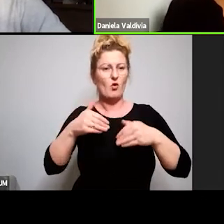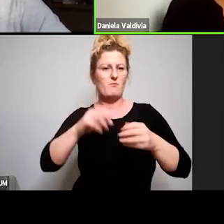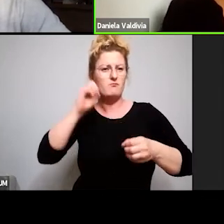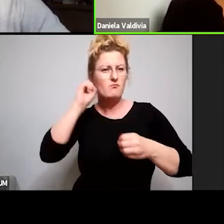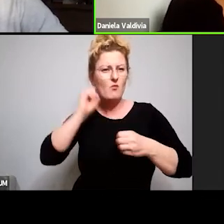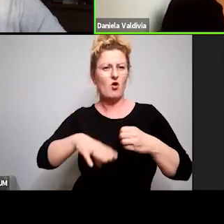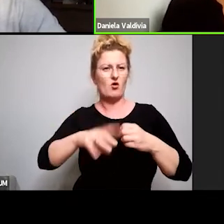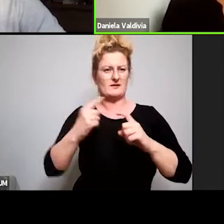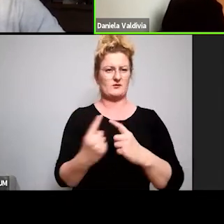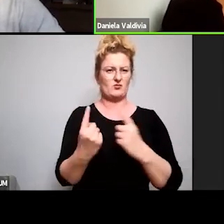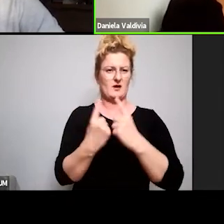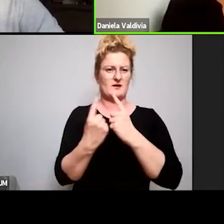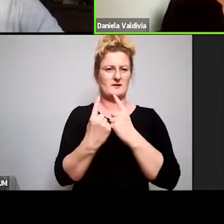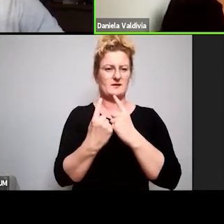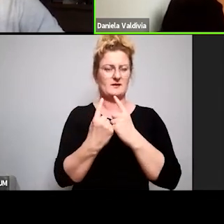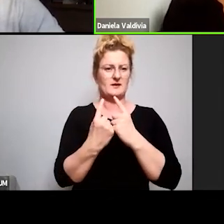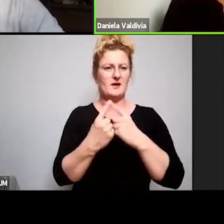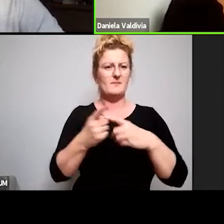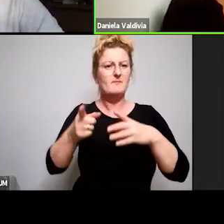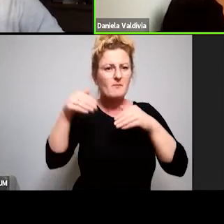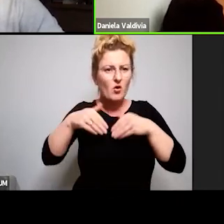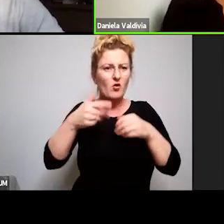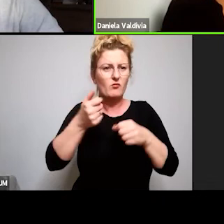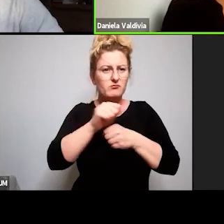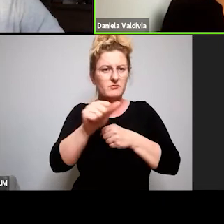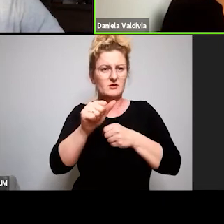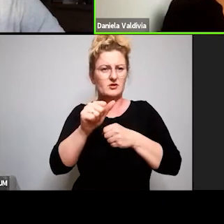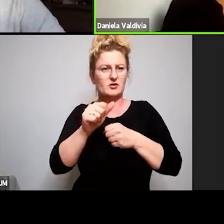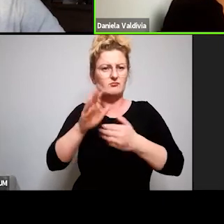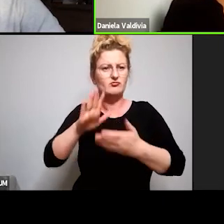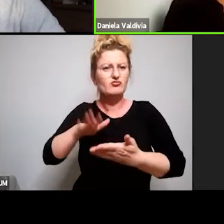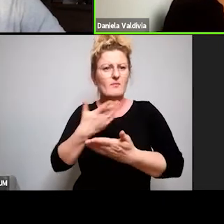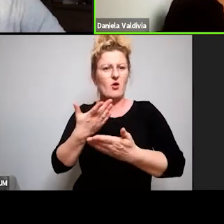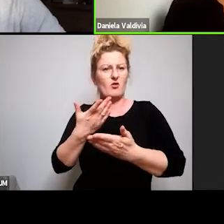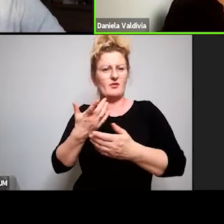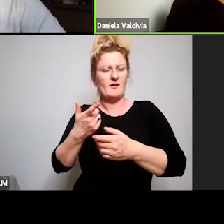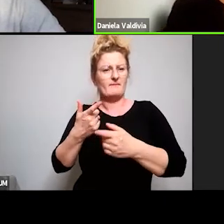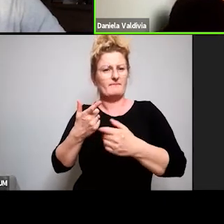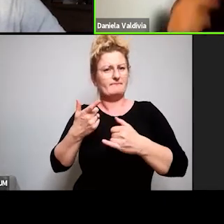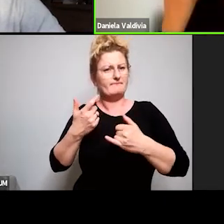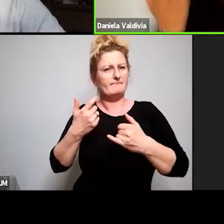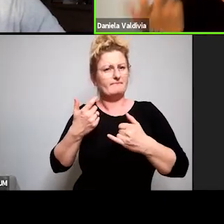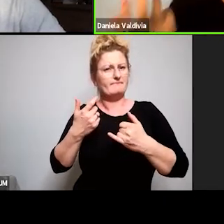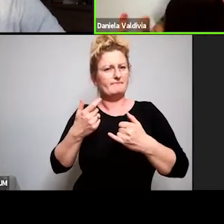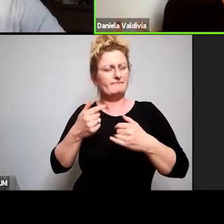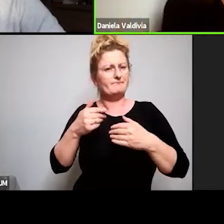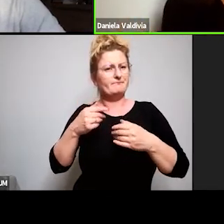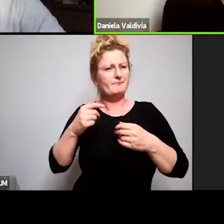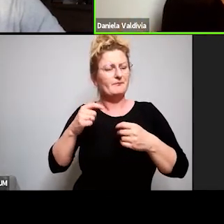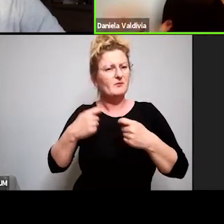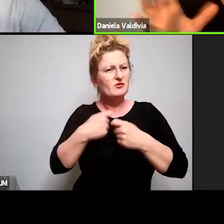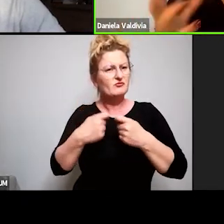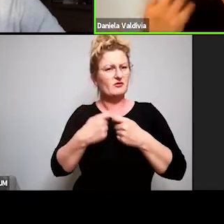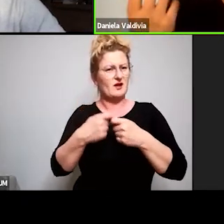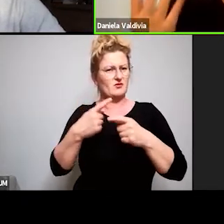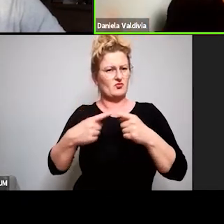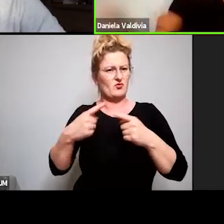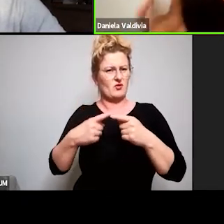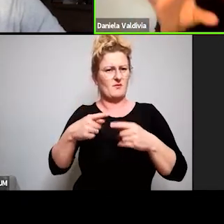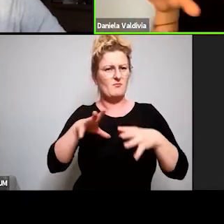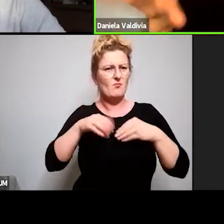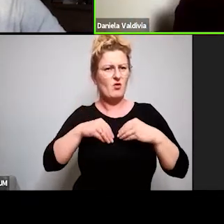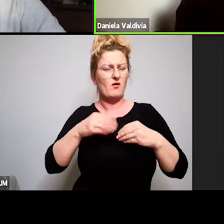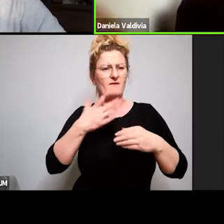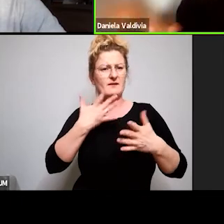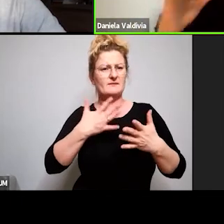this problem as well, because we don't have strong institutions. We have people